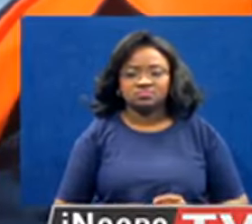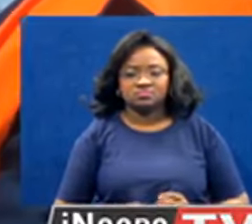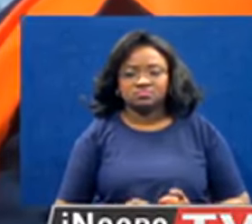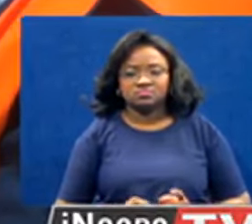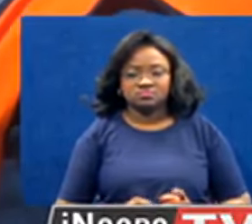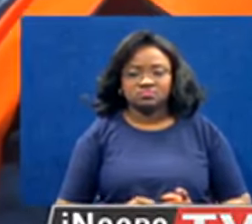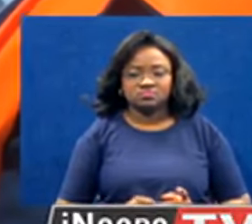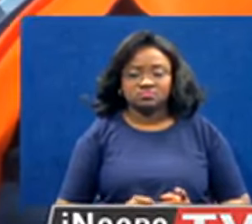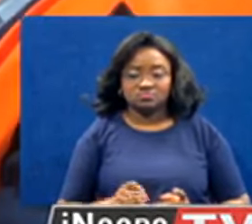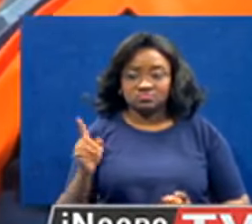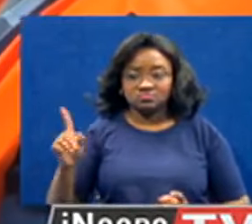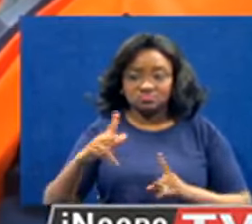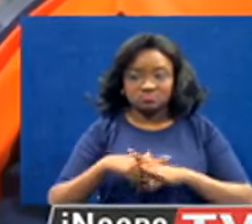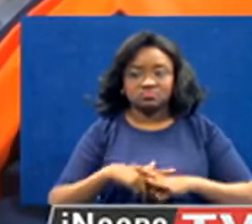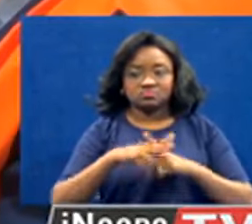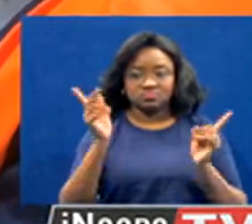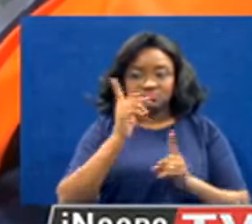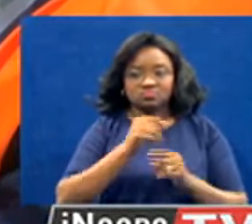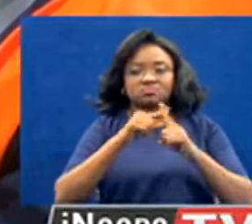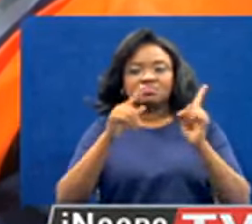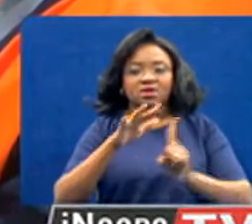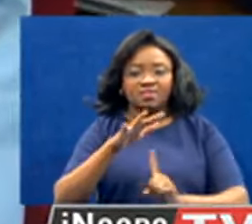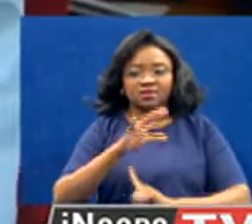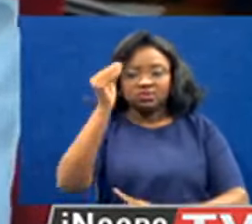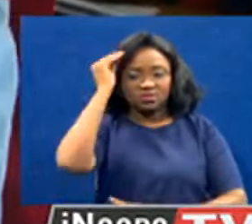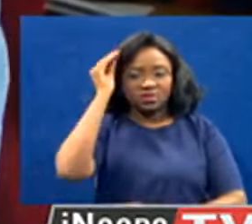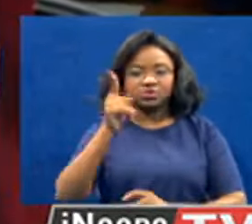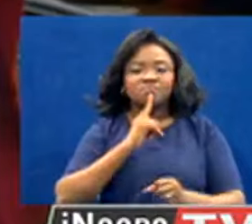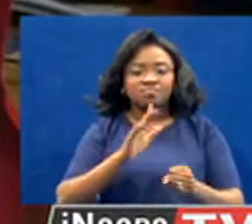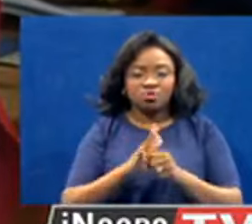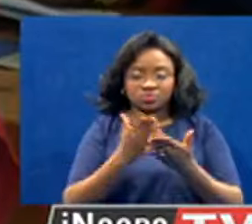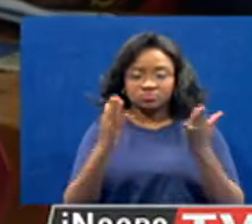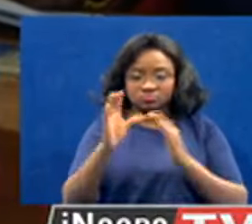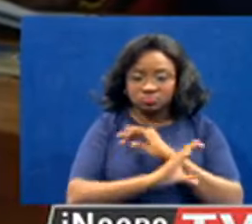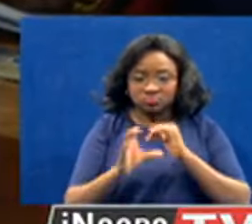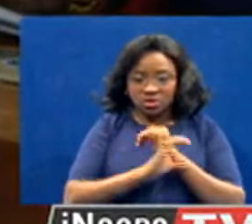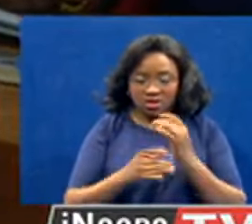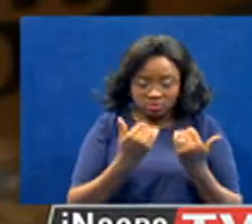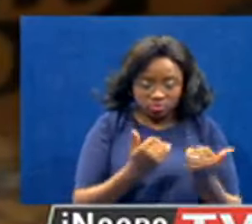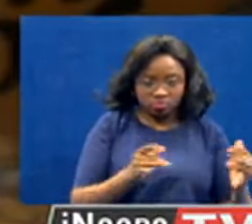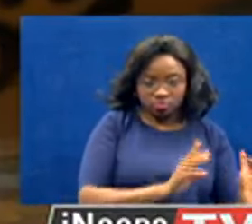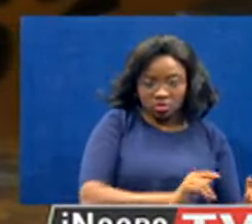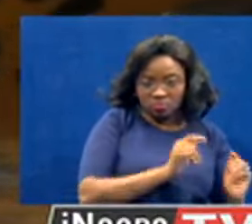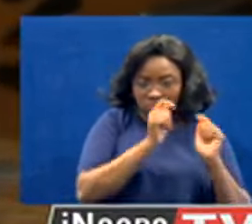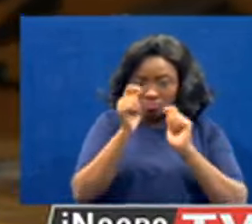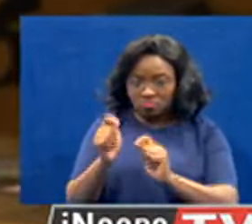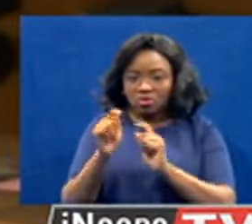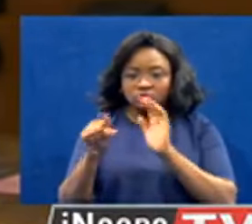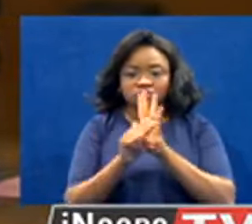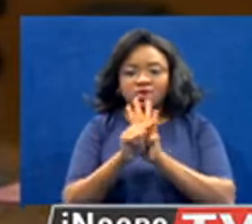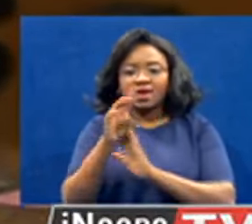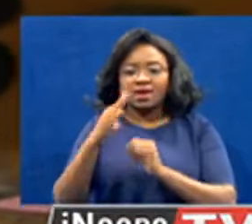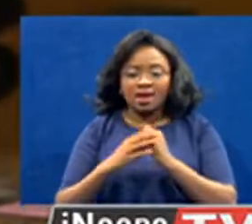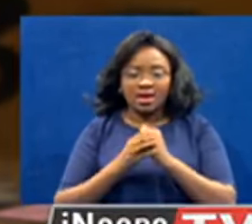as the census kicks off, the Ministry of Education is assuring the country that the plans to transition to grade 9 of the CBC system of